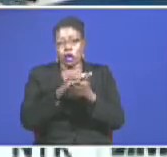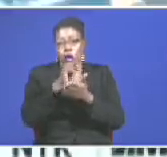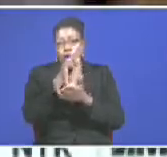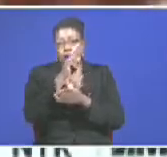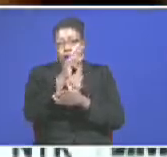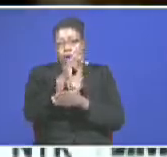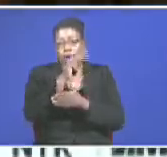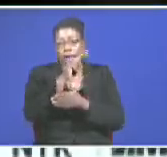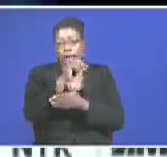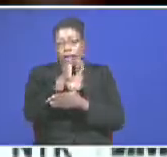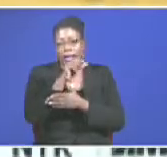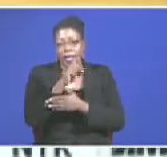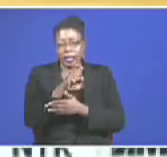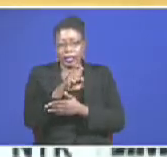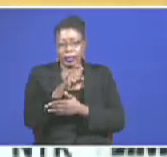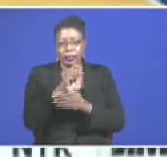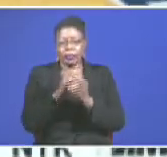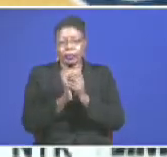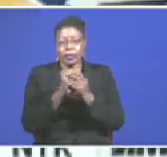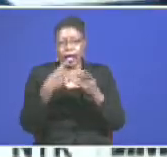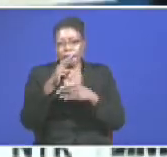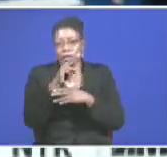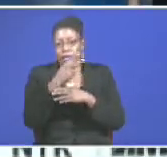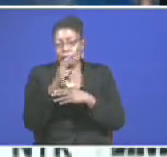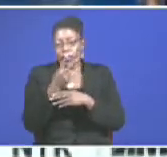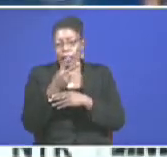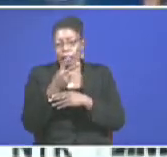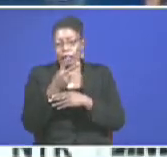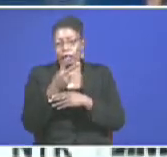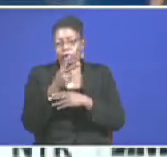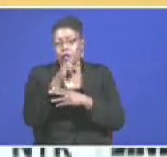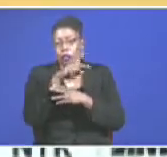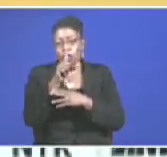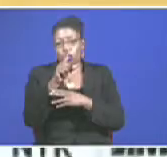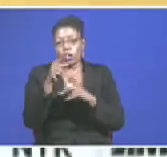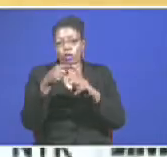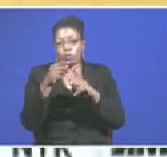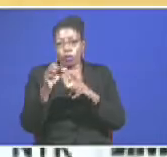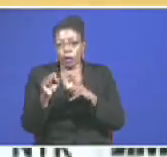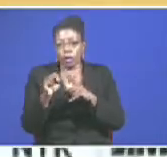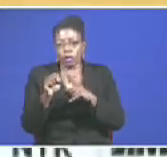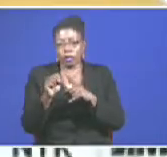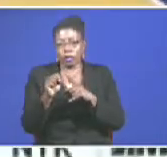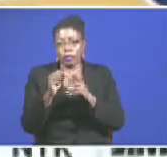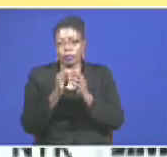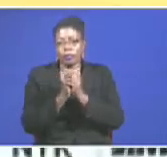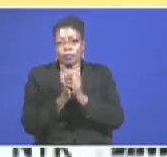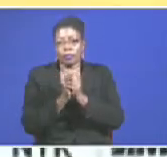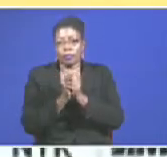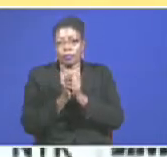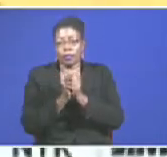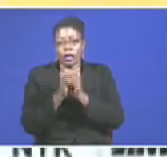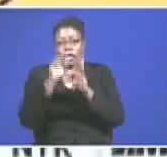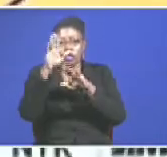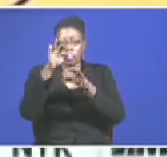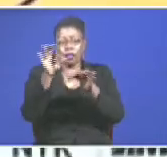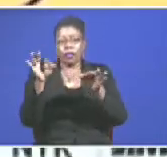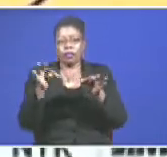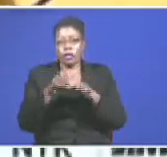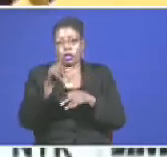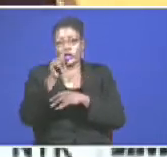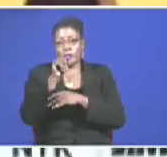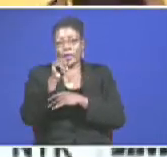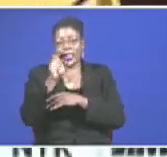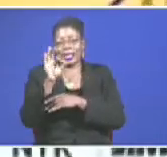DeAndre Ayton continuing to be a double-double machine with 21 points and 13 rebounds on 8 for 14 shooting from the field in